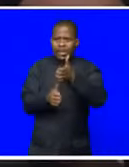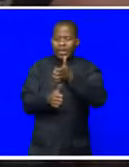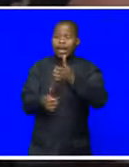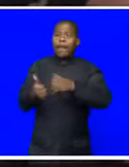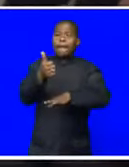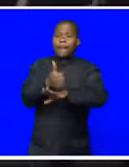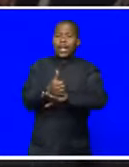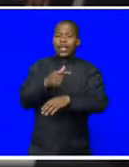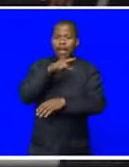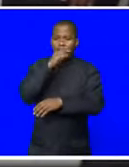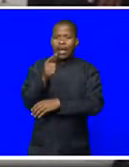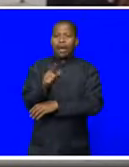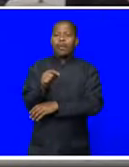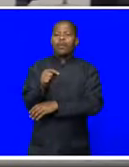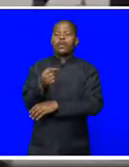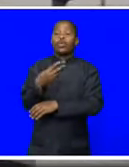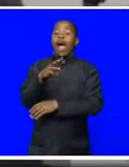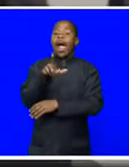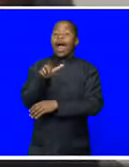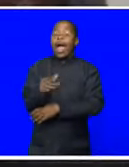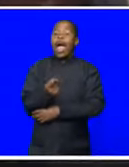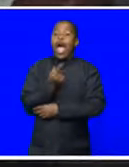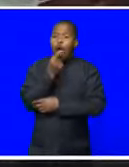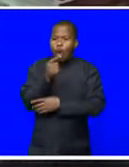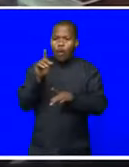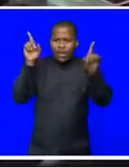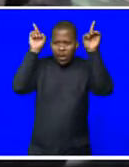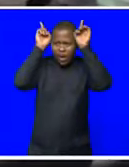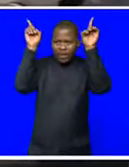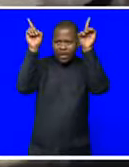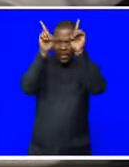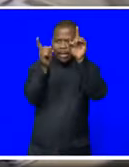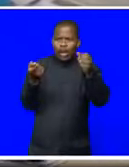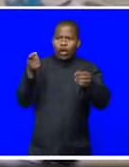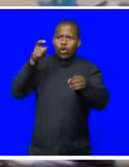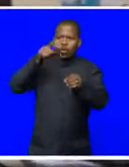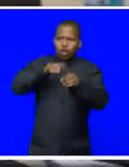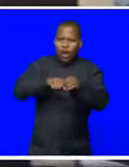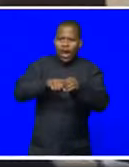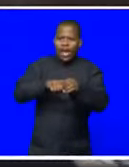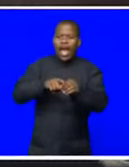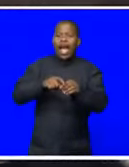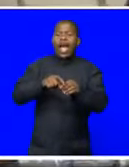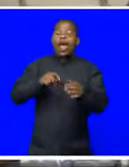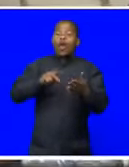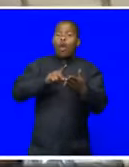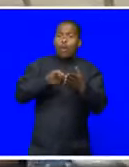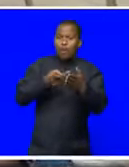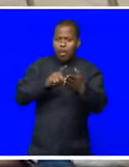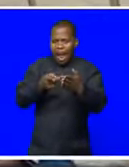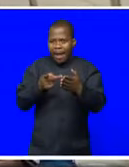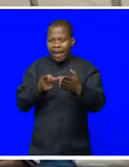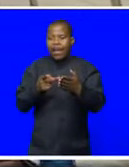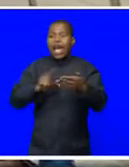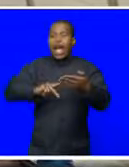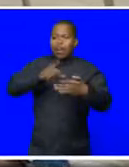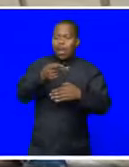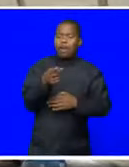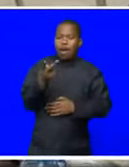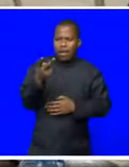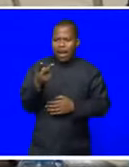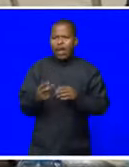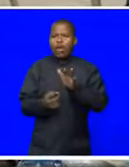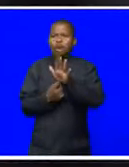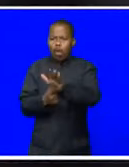Professor Justice Twala, said the university's involvement in the development of these tools shows how the university is vital in the